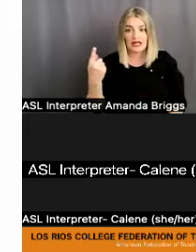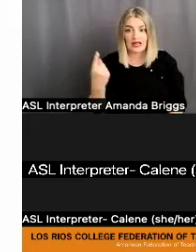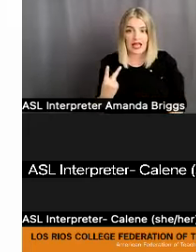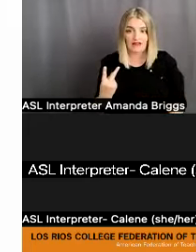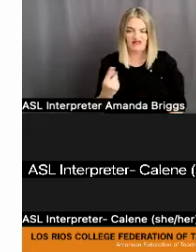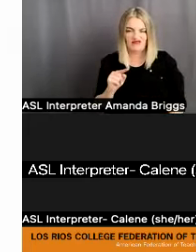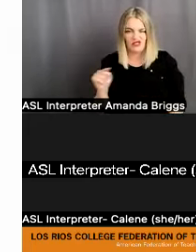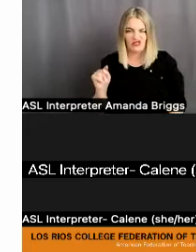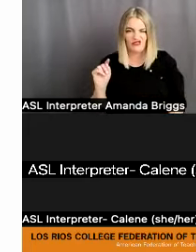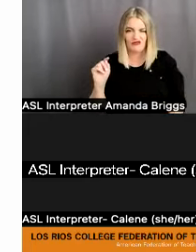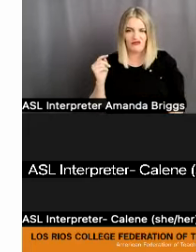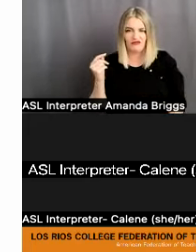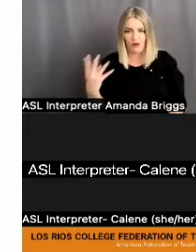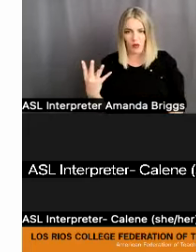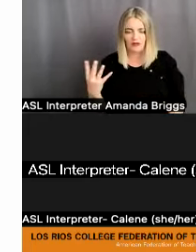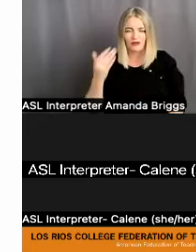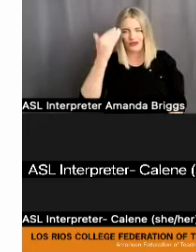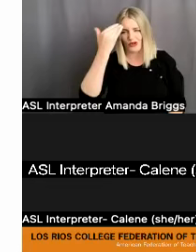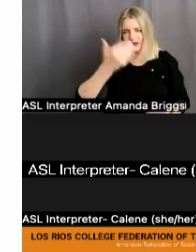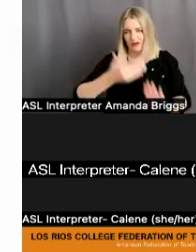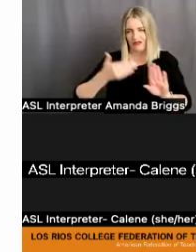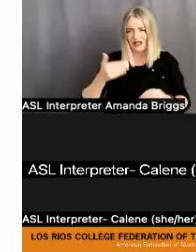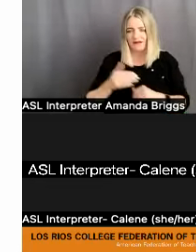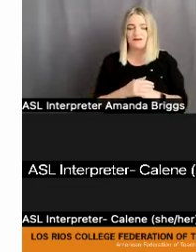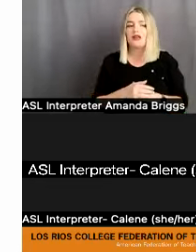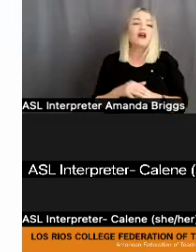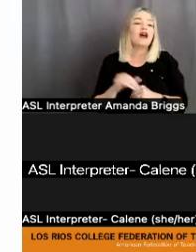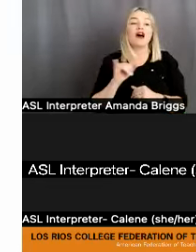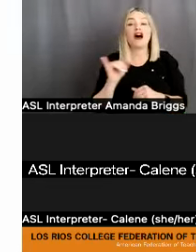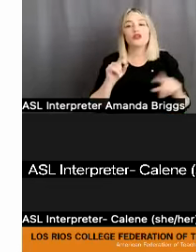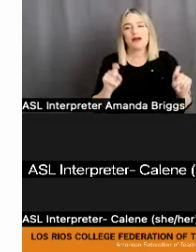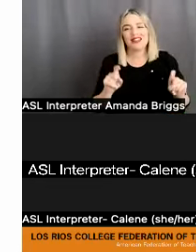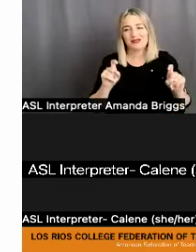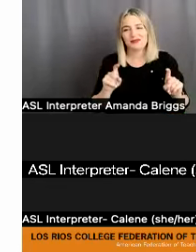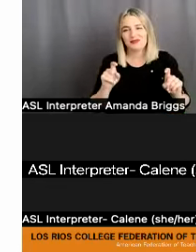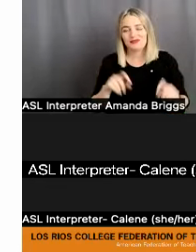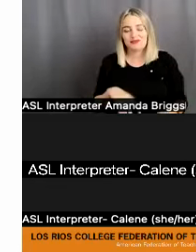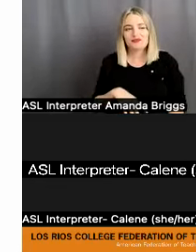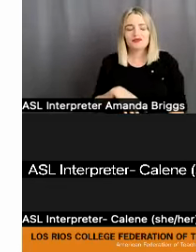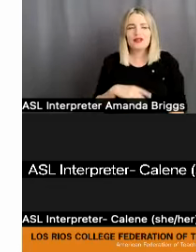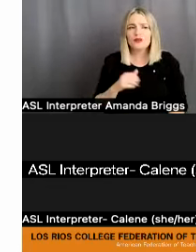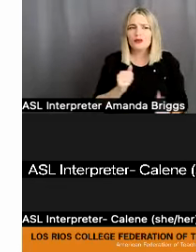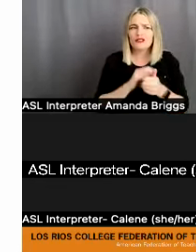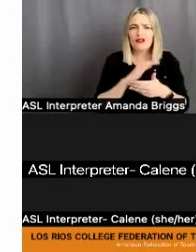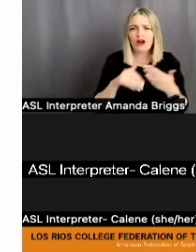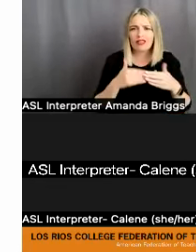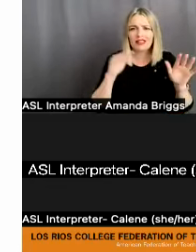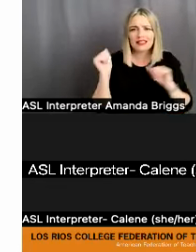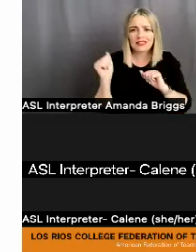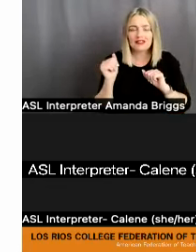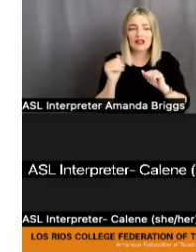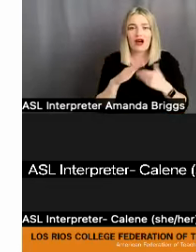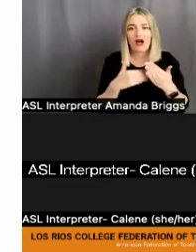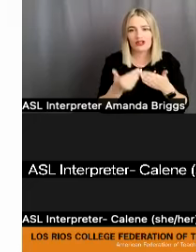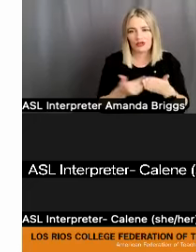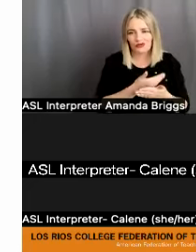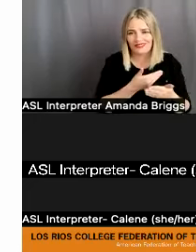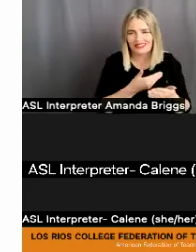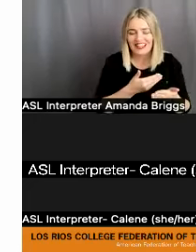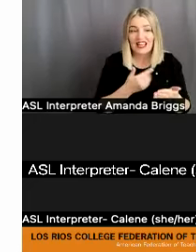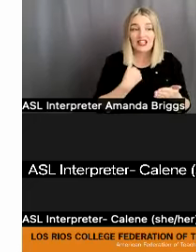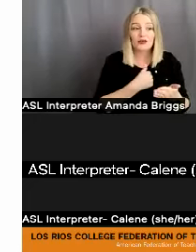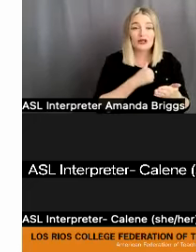just know that in advance. This is also a pilot. Again, with all of the leaves pieces, these are all new. And so we don't